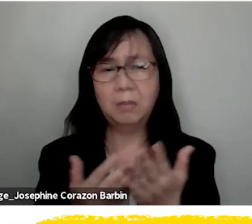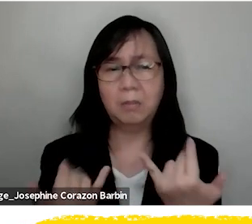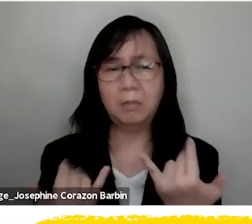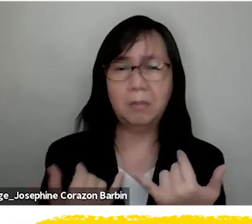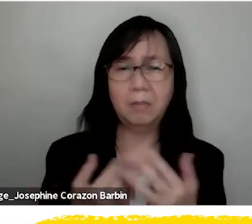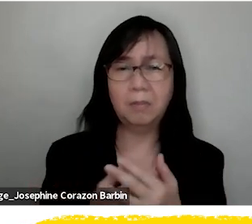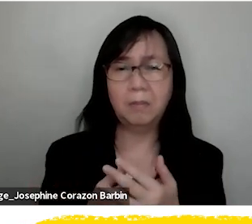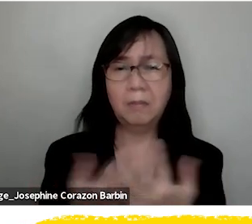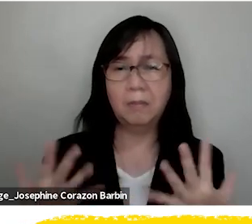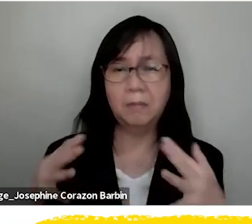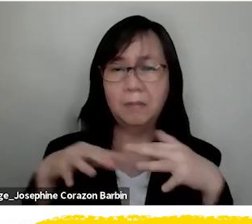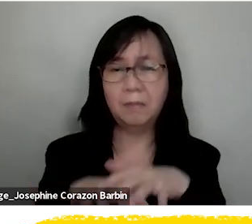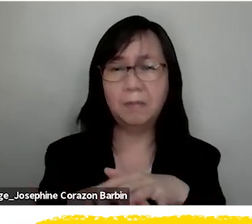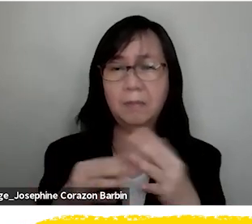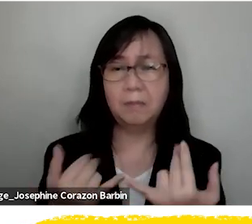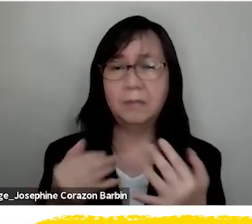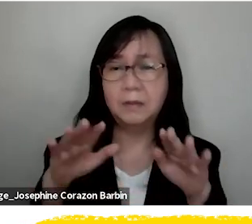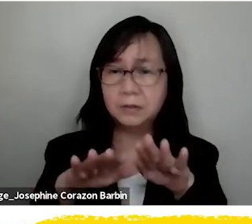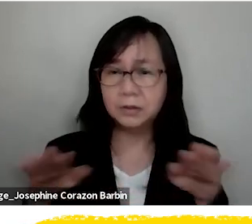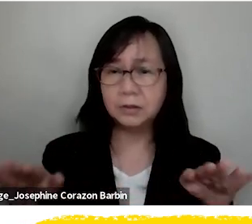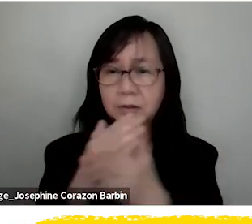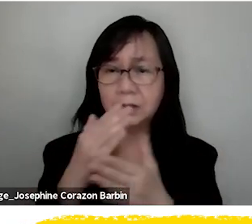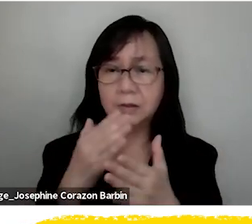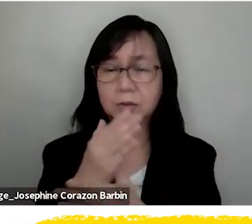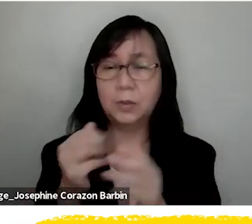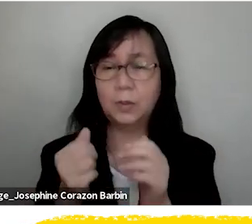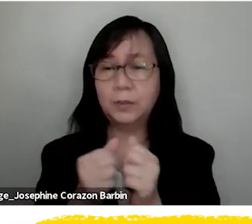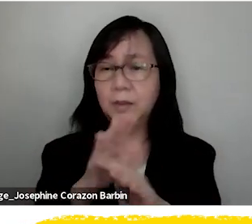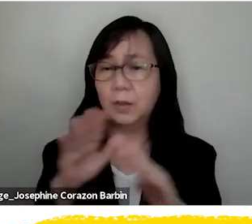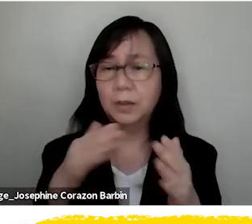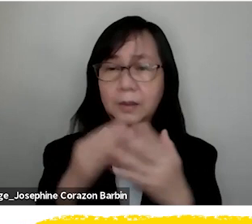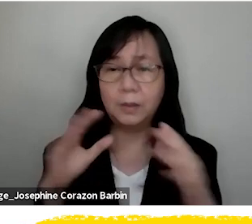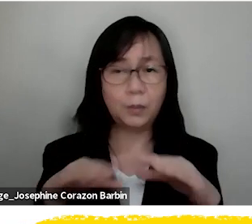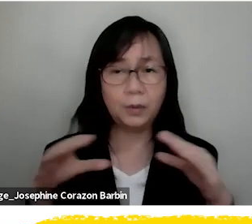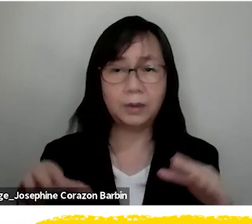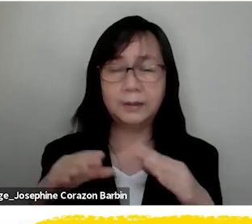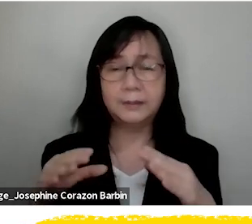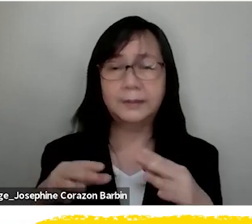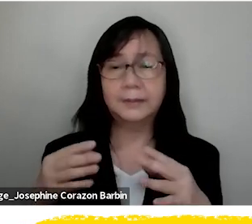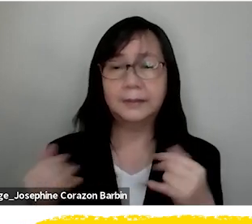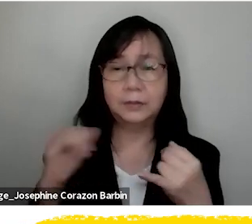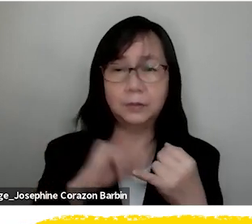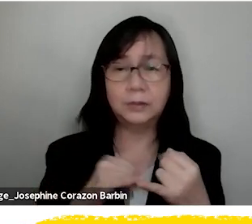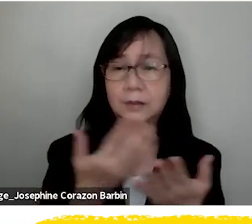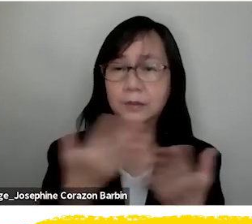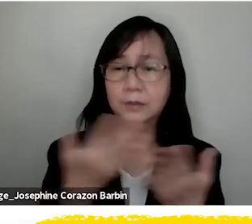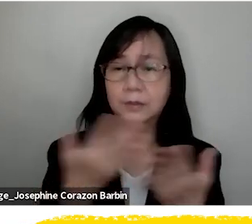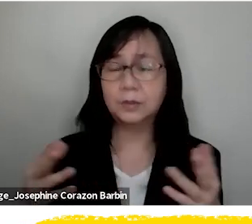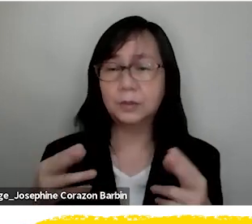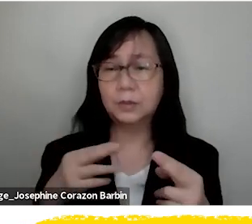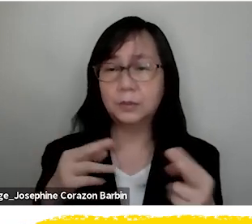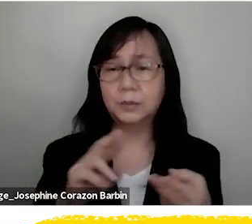really mainstream children's rights within all their work, including those related to the protection of